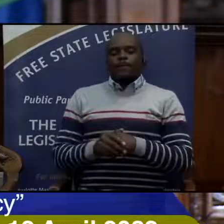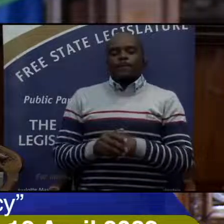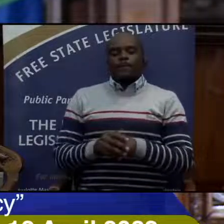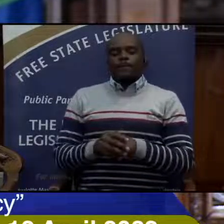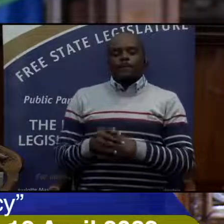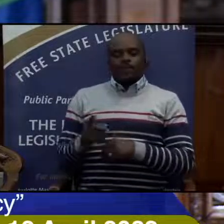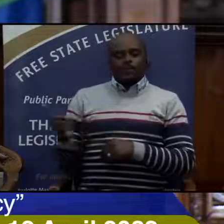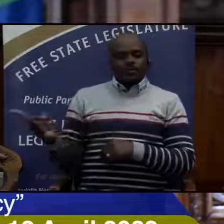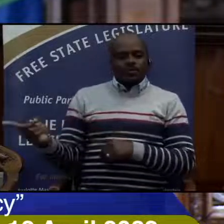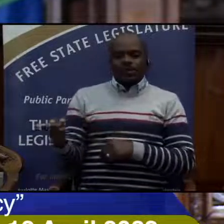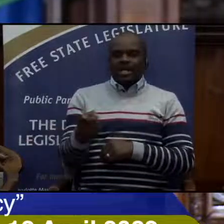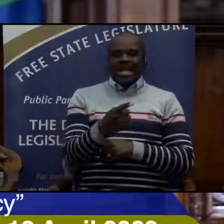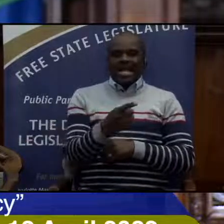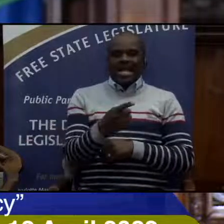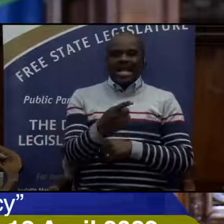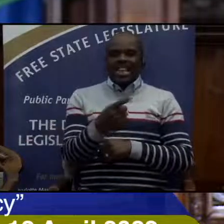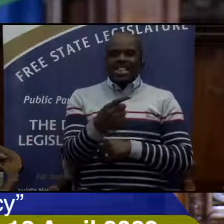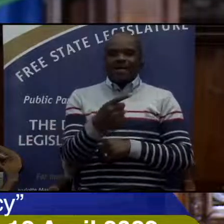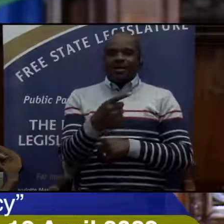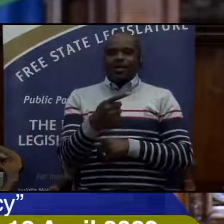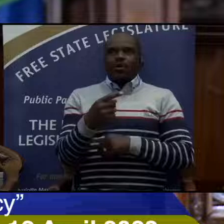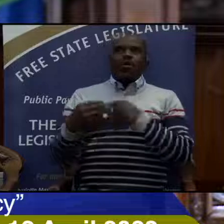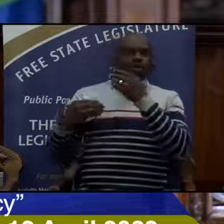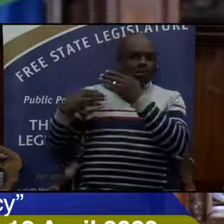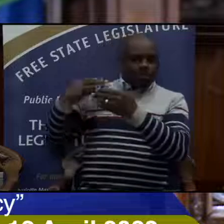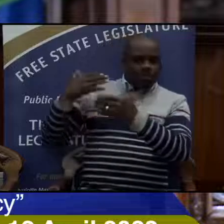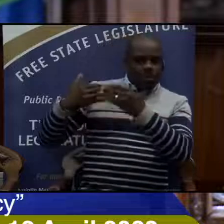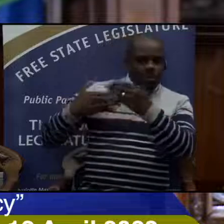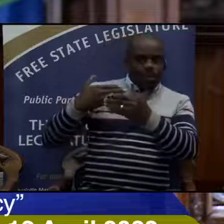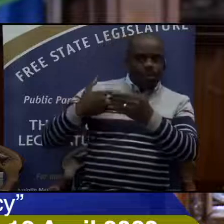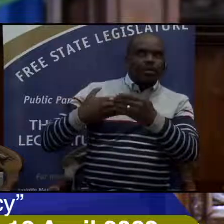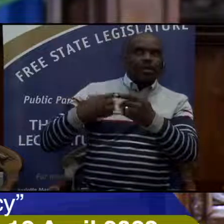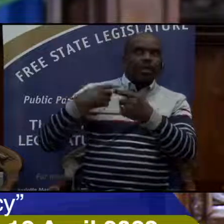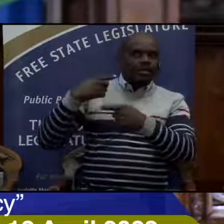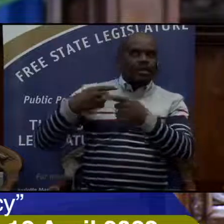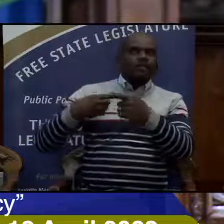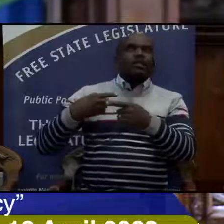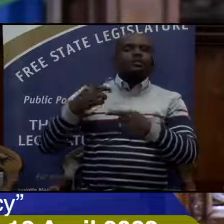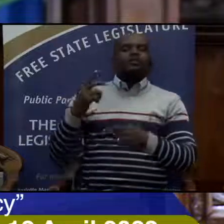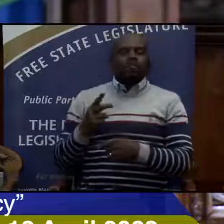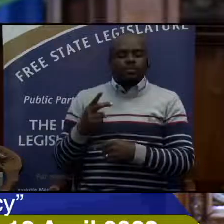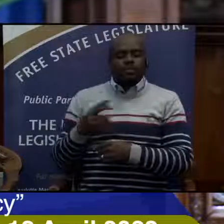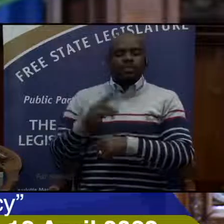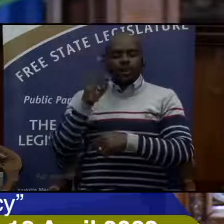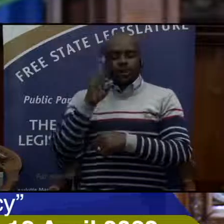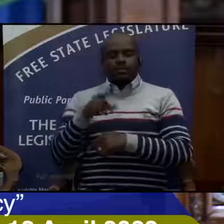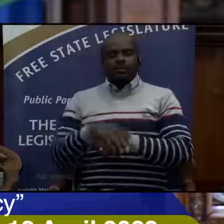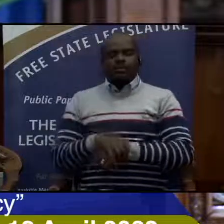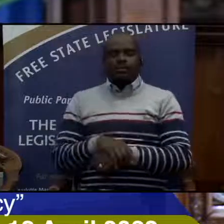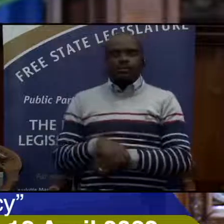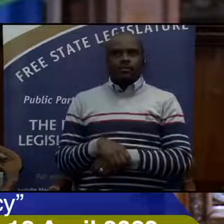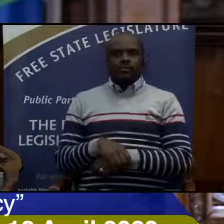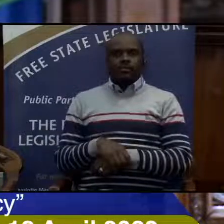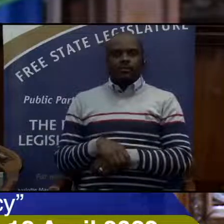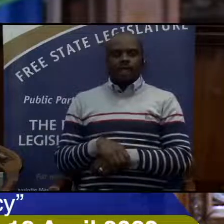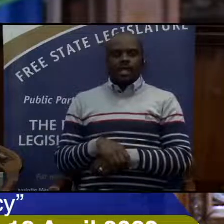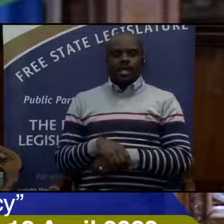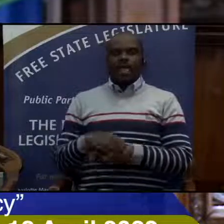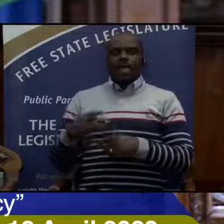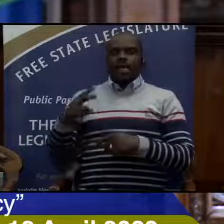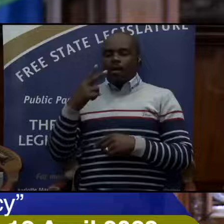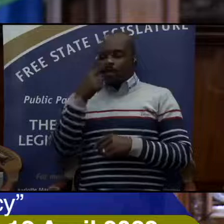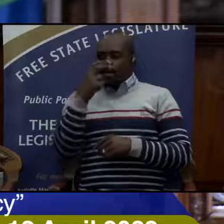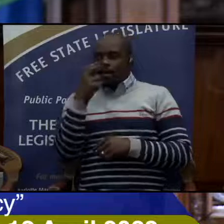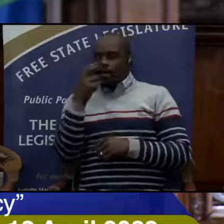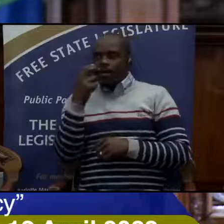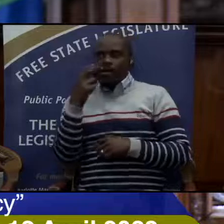absence. Yesterday, my boy was visited by his friends from school. Black and white were